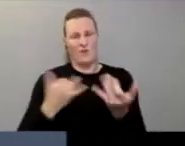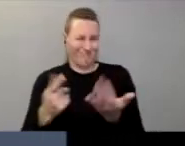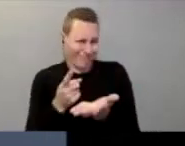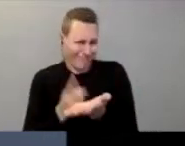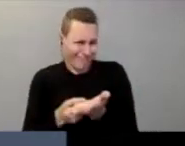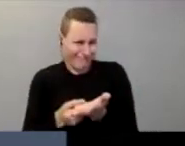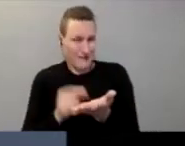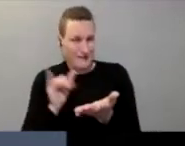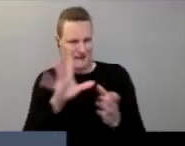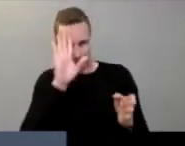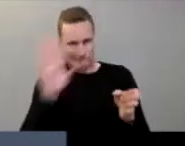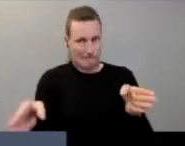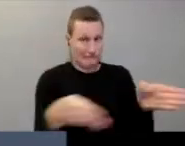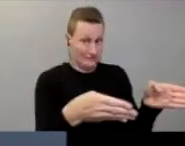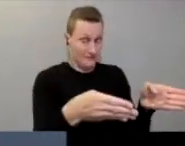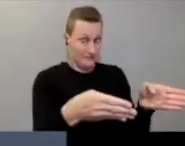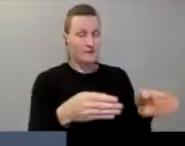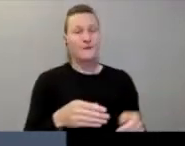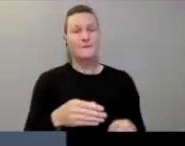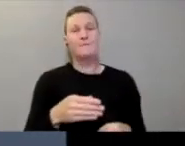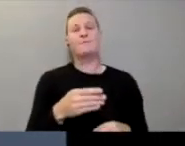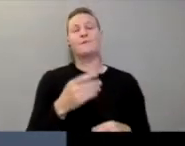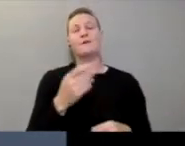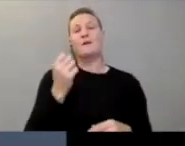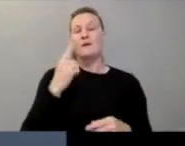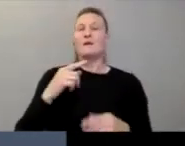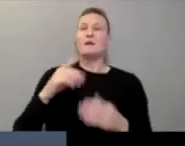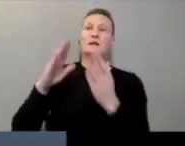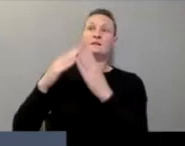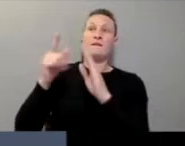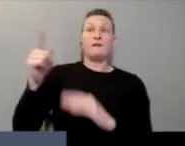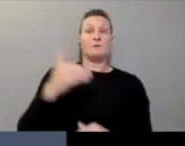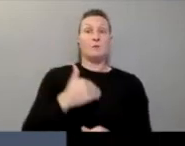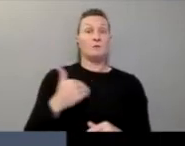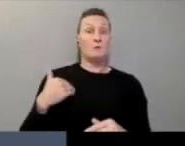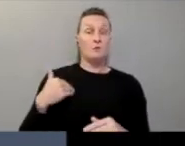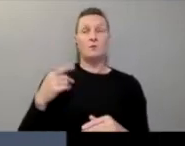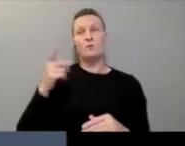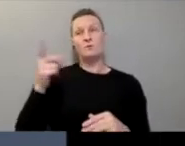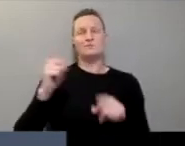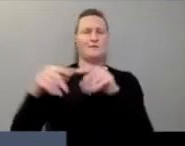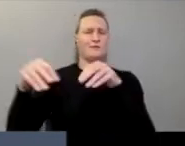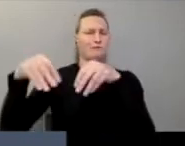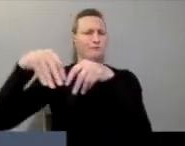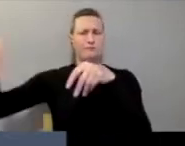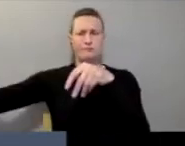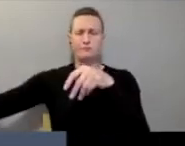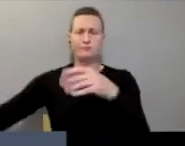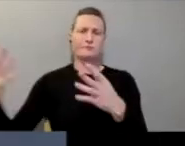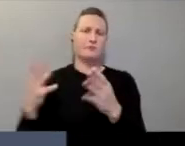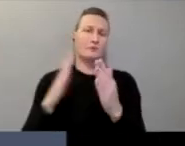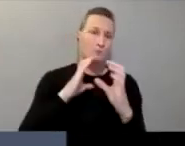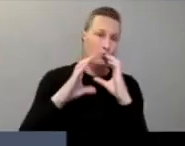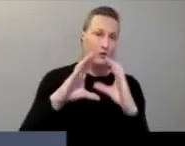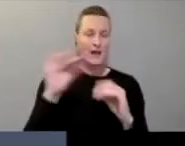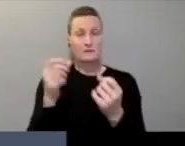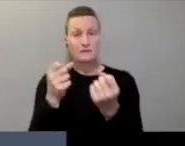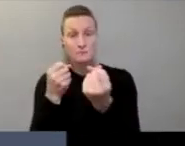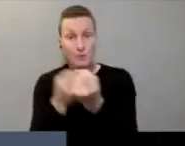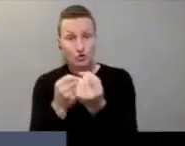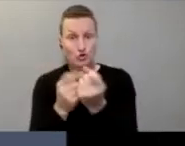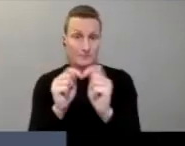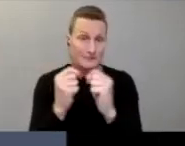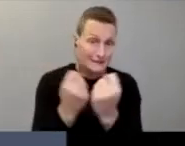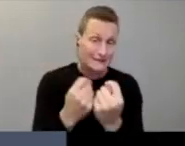from the other arms of the city activity, like the communication and sponsorship teams and the transportation teams,